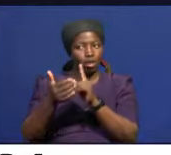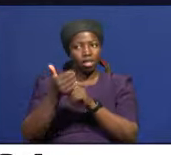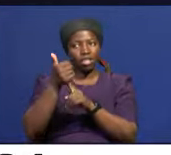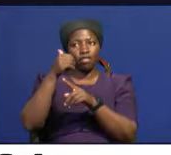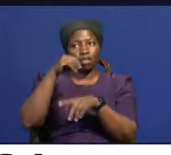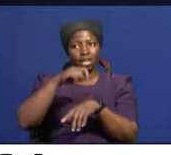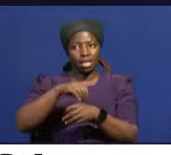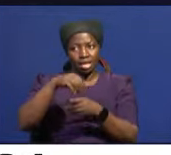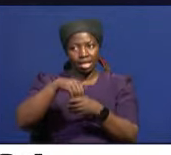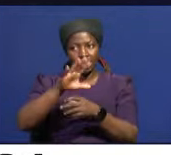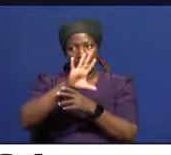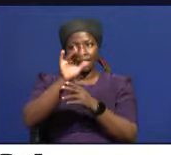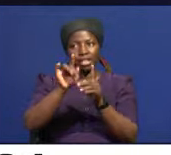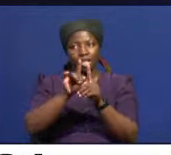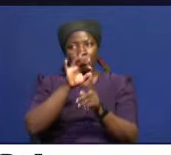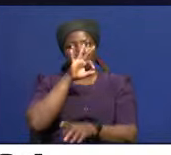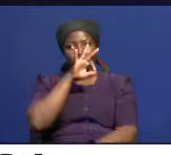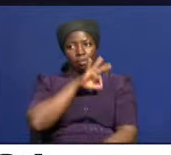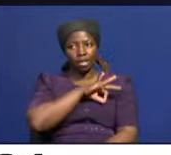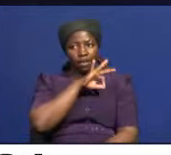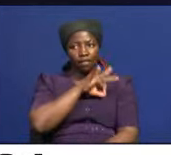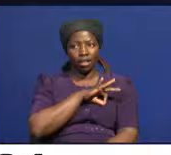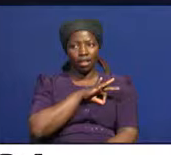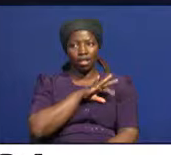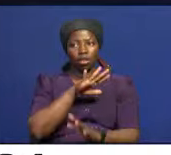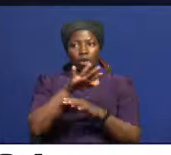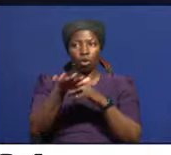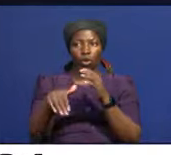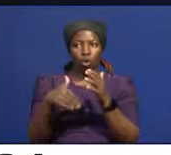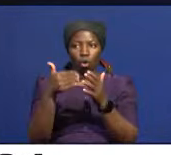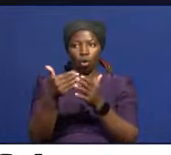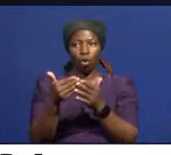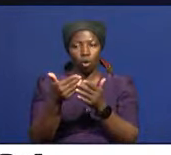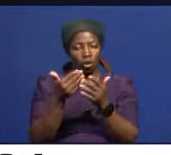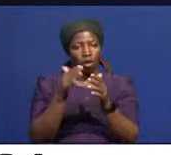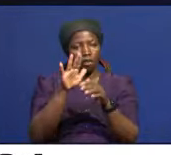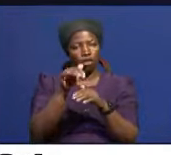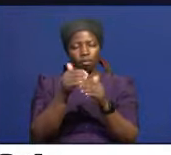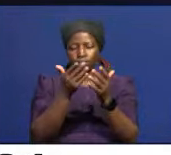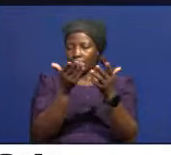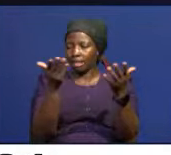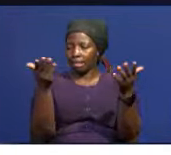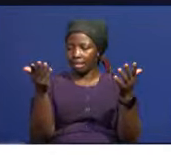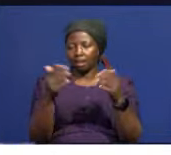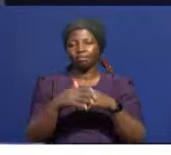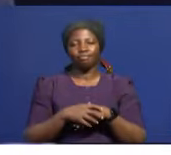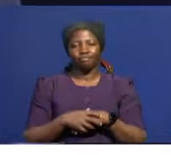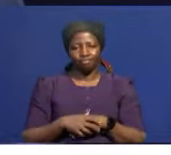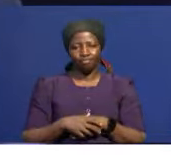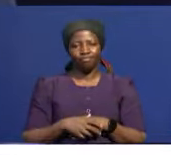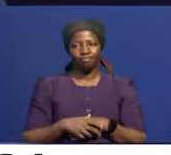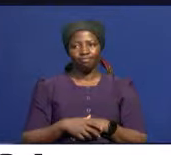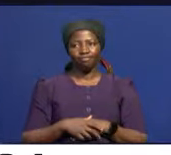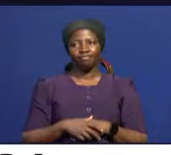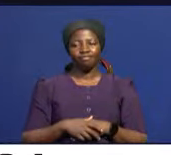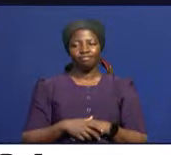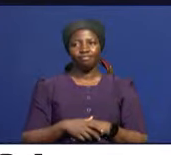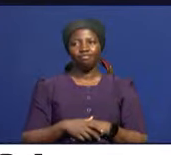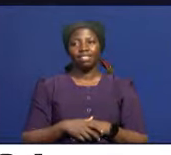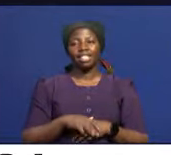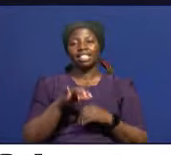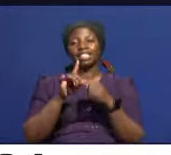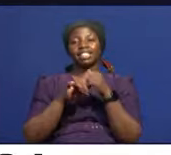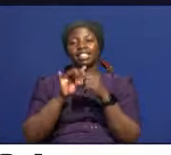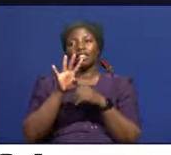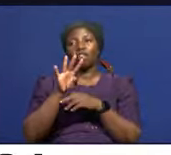Africa and to benefit everybody wherever we can deliver. At 64